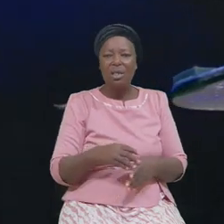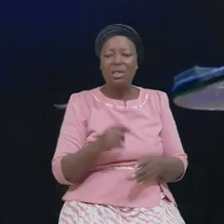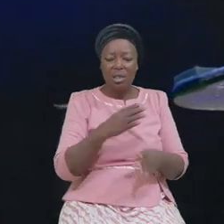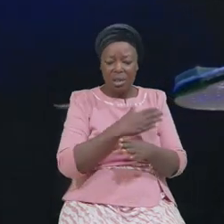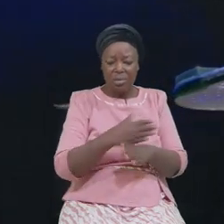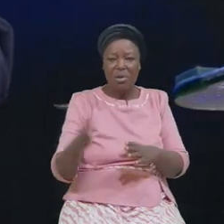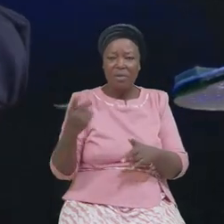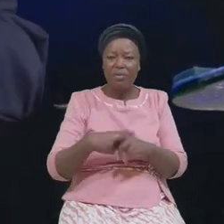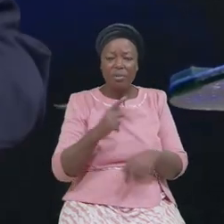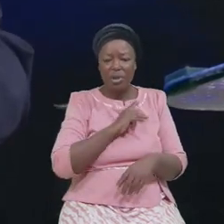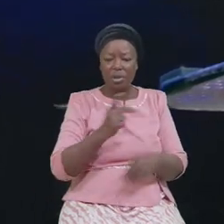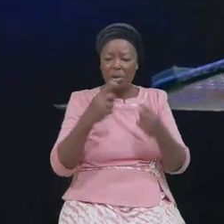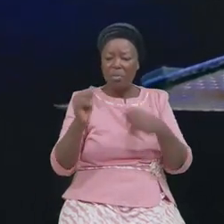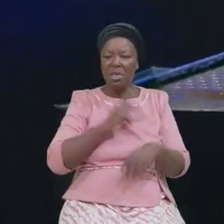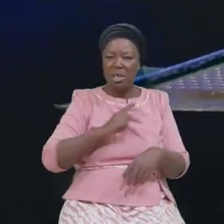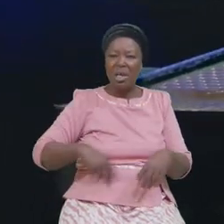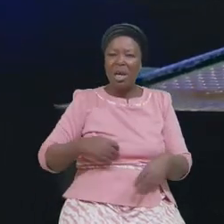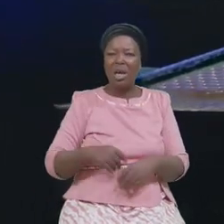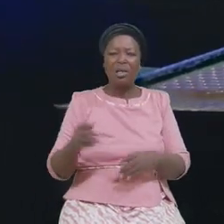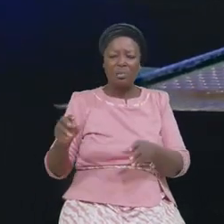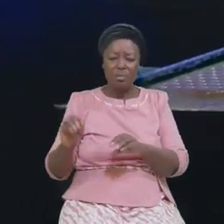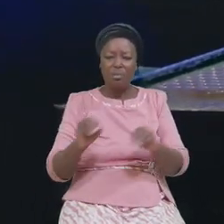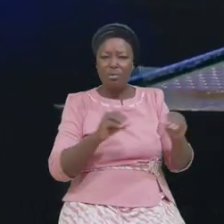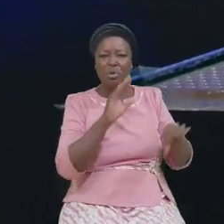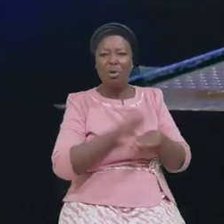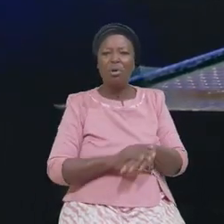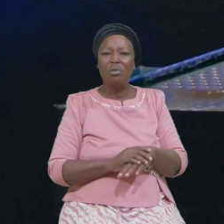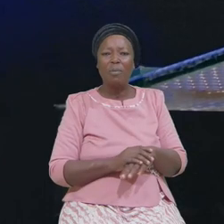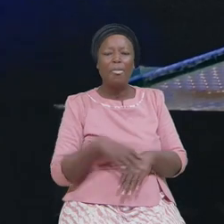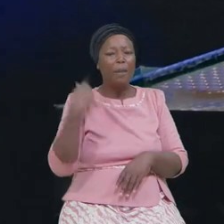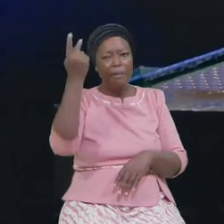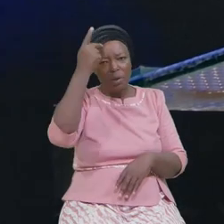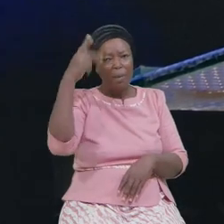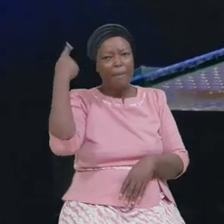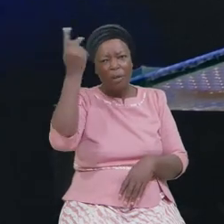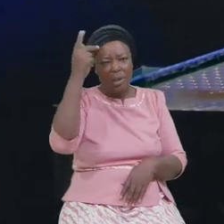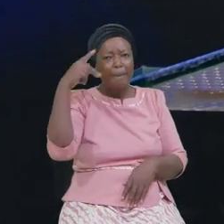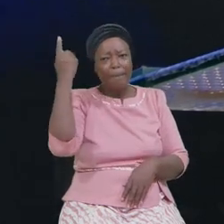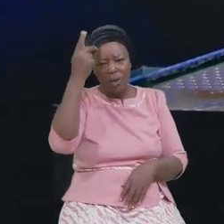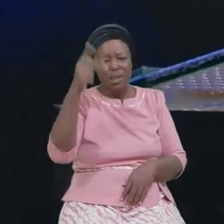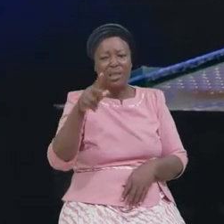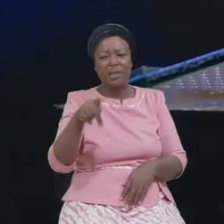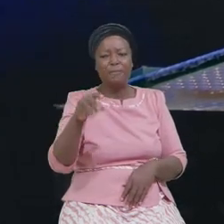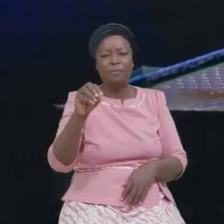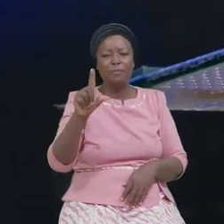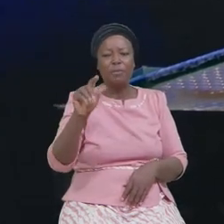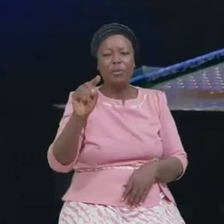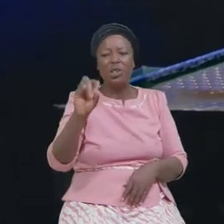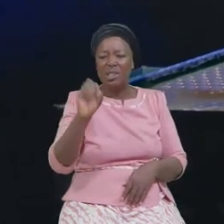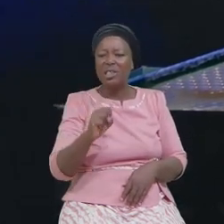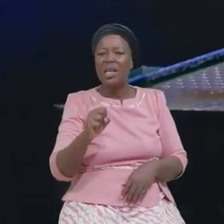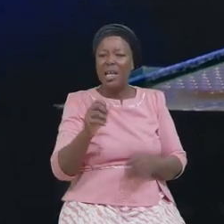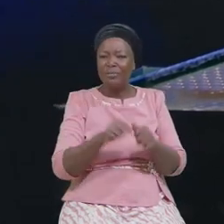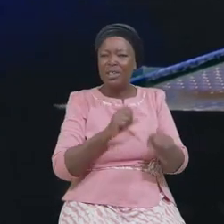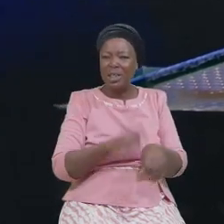king and is drawn to just politics, politics, politics. Wake up in the morning, check up politics. Sleep at night, check